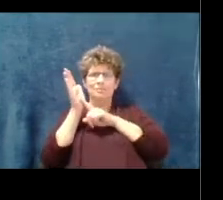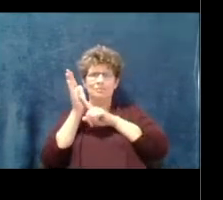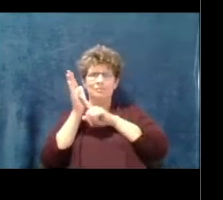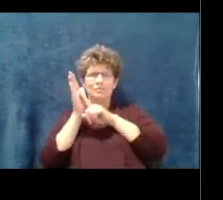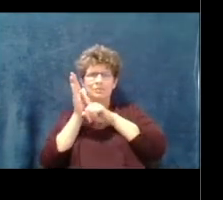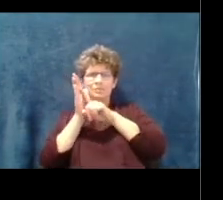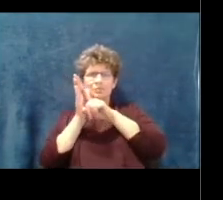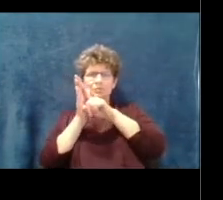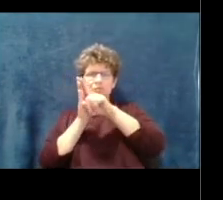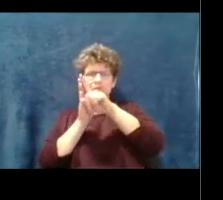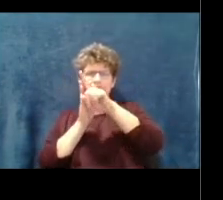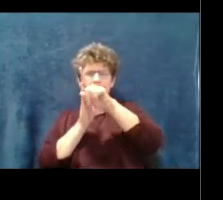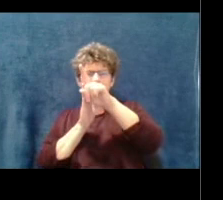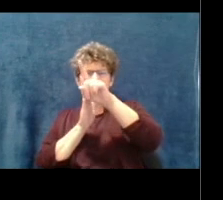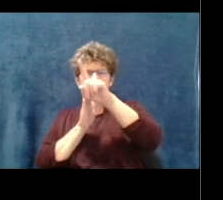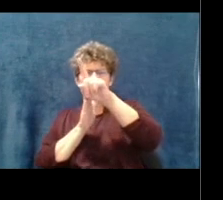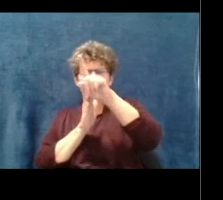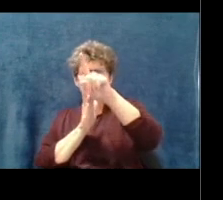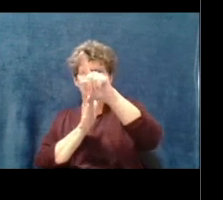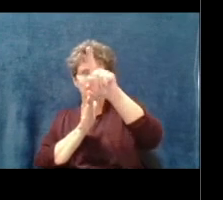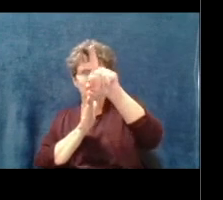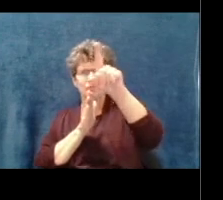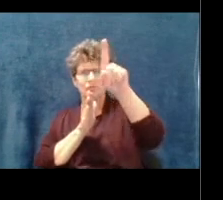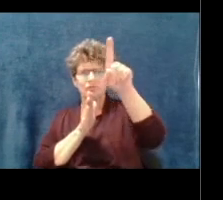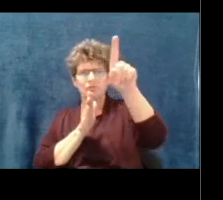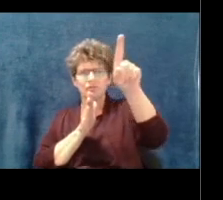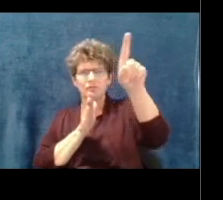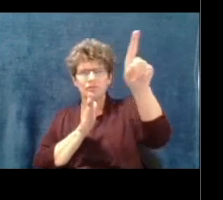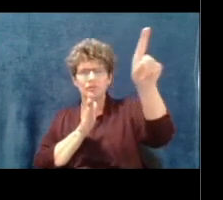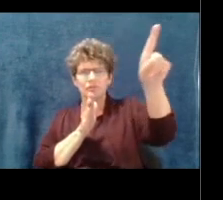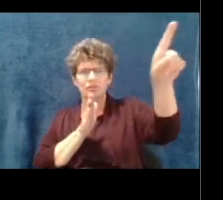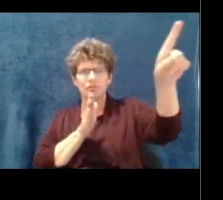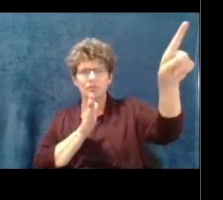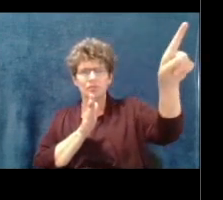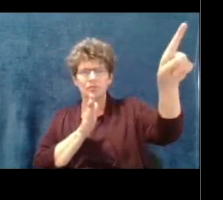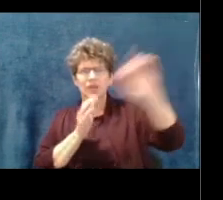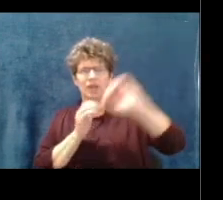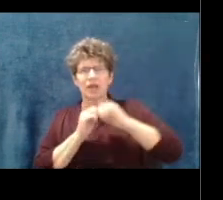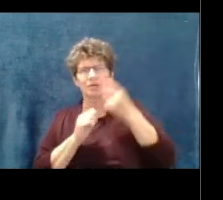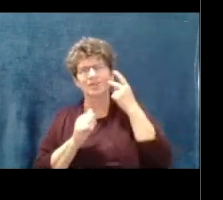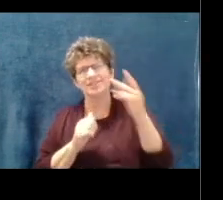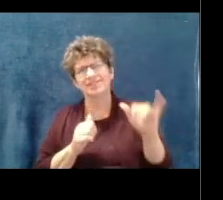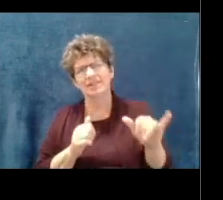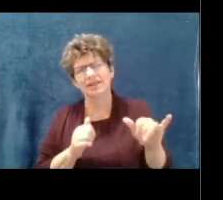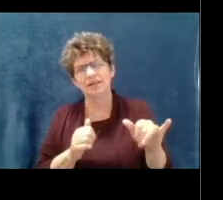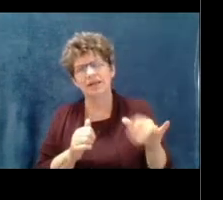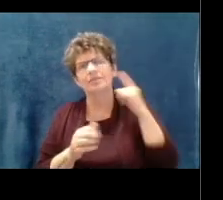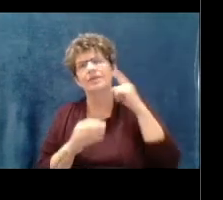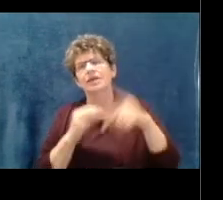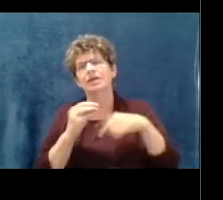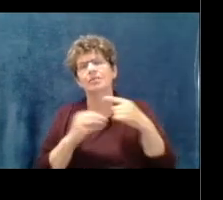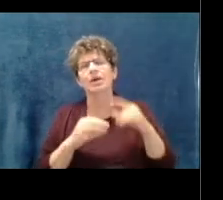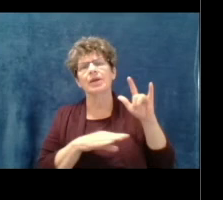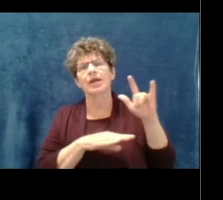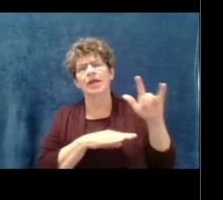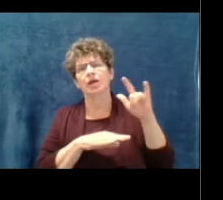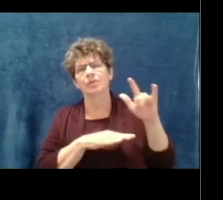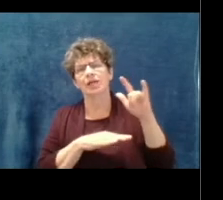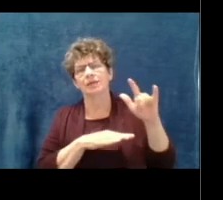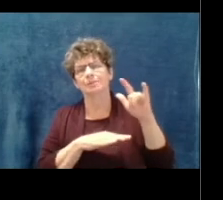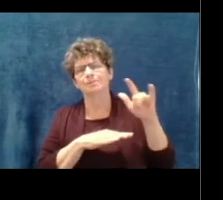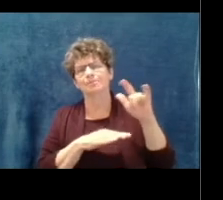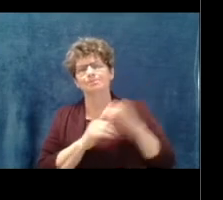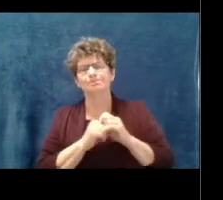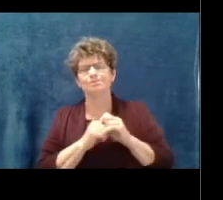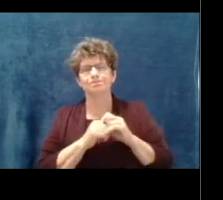time. The easiest way to understand the impact of the 1 degree effect is to think about an airplane's flight path. So if the plane